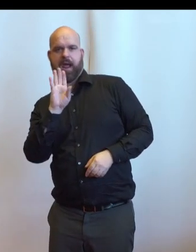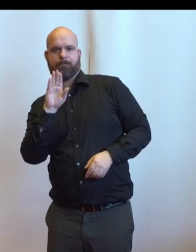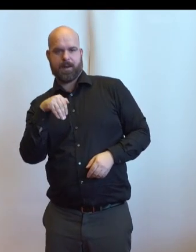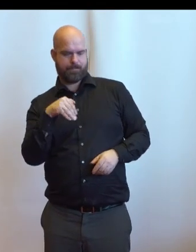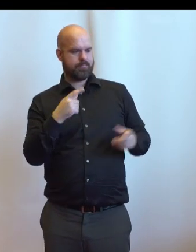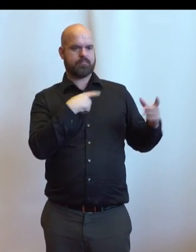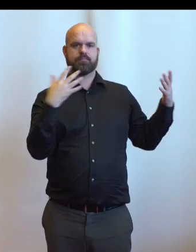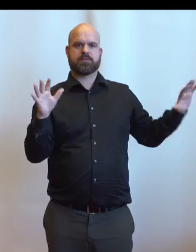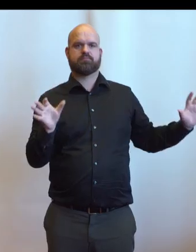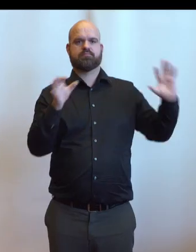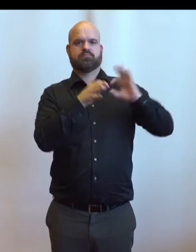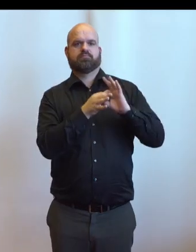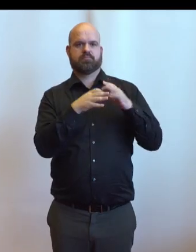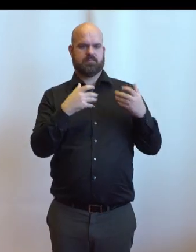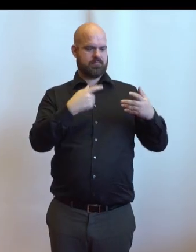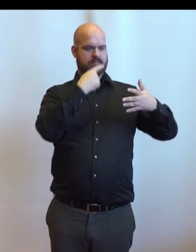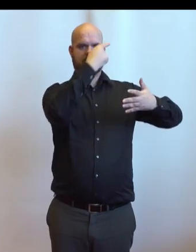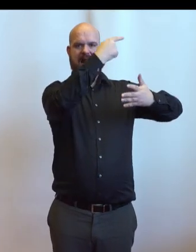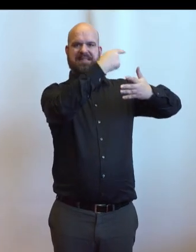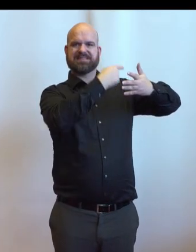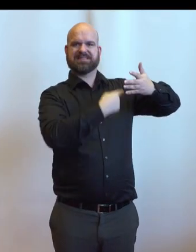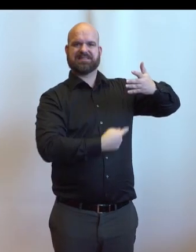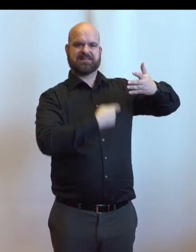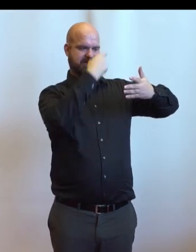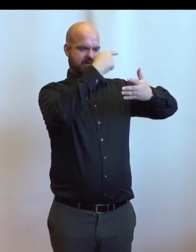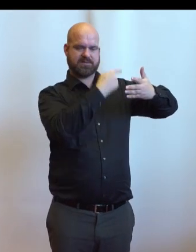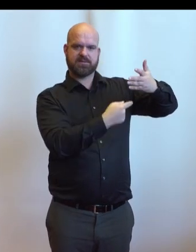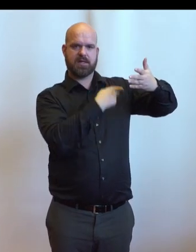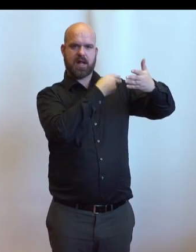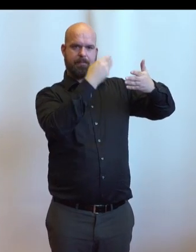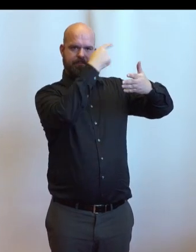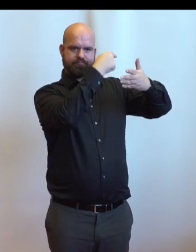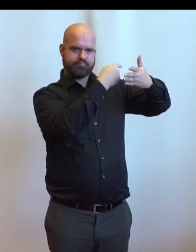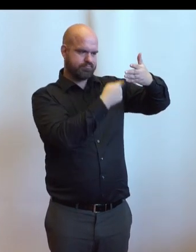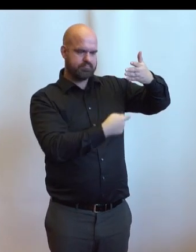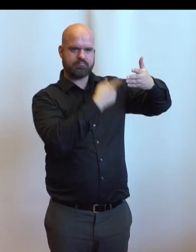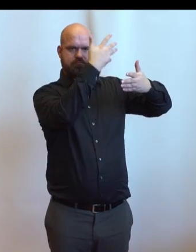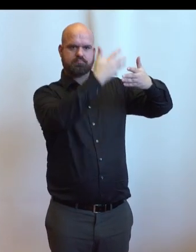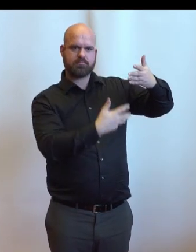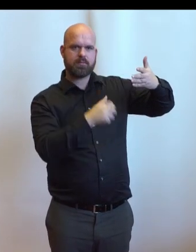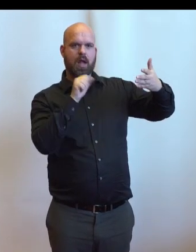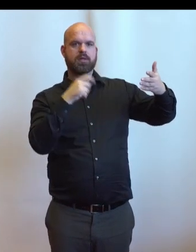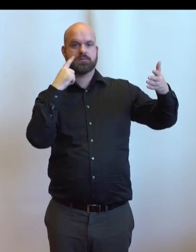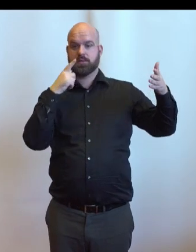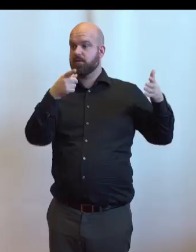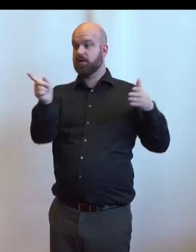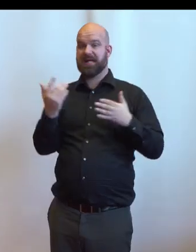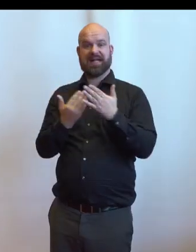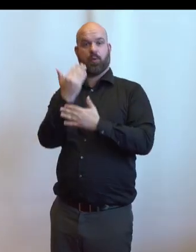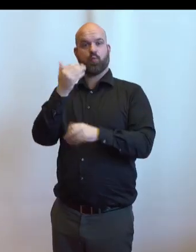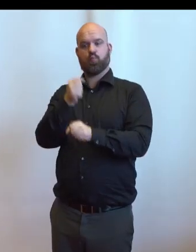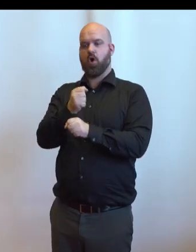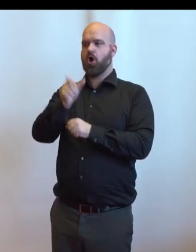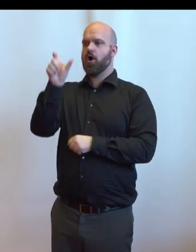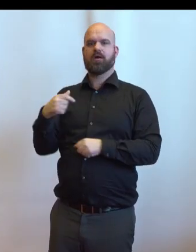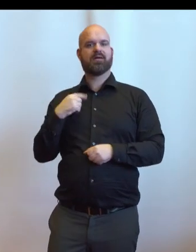and that make easy for any employee to clearly state their request. And it's